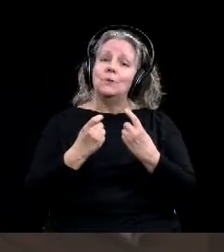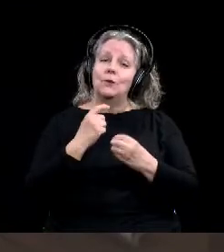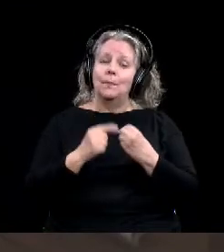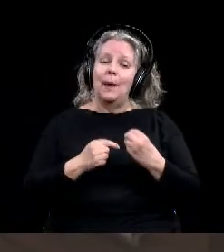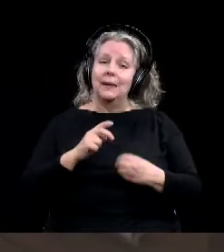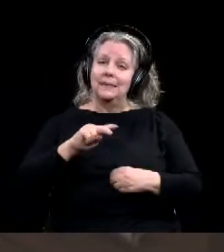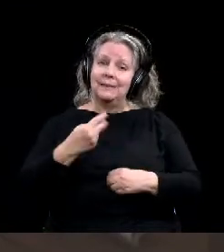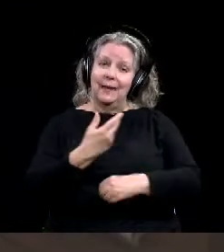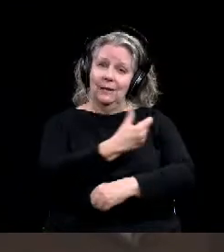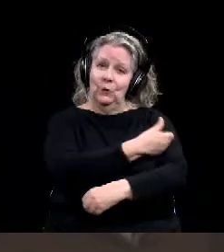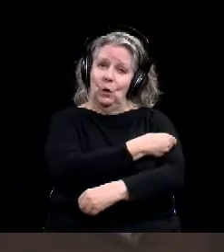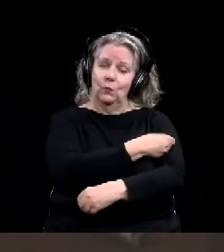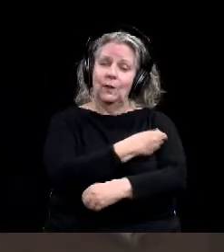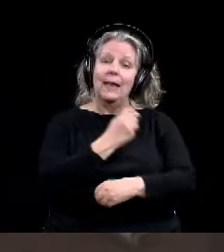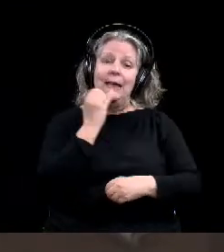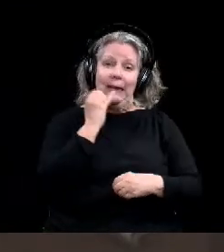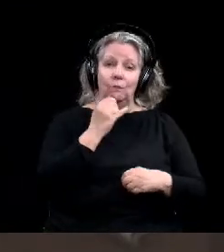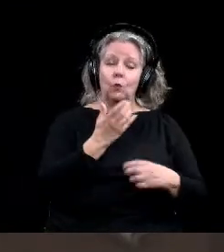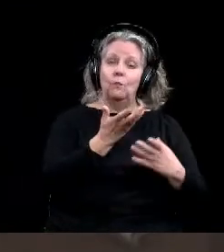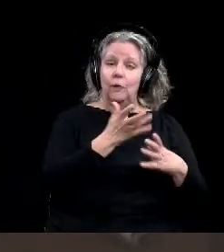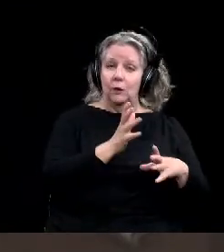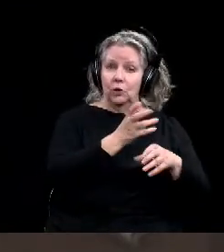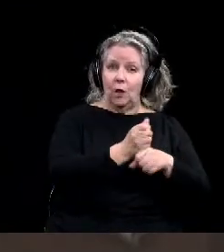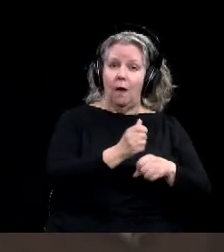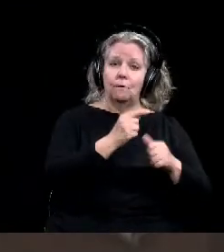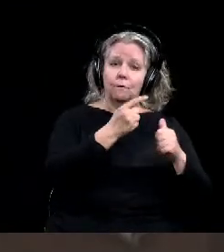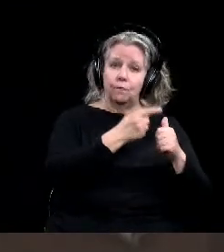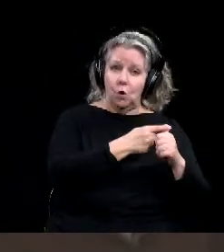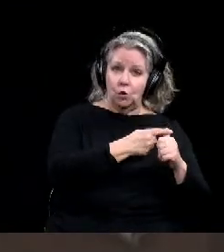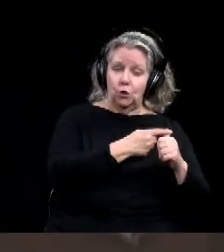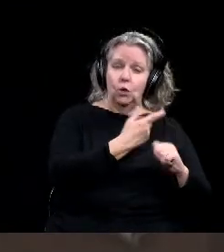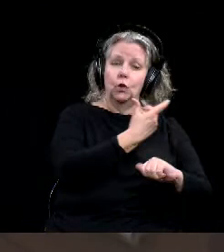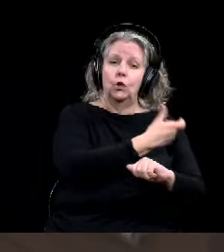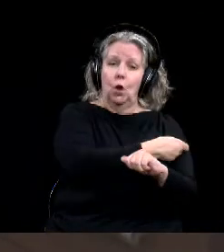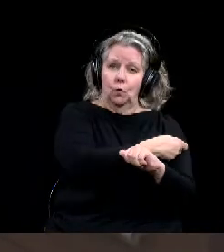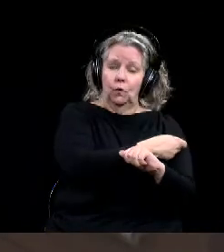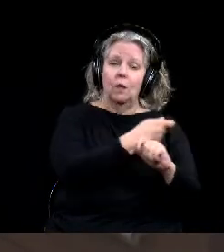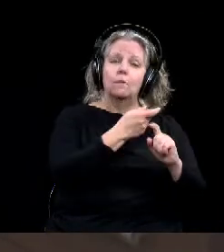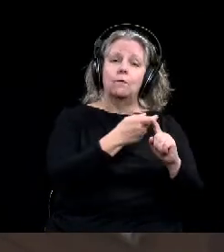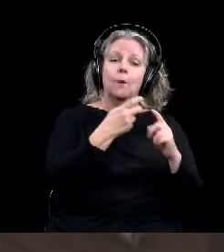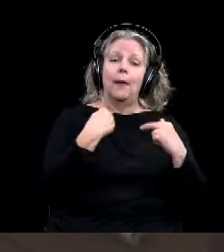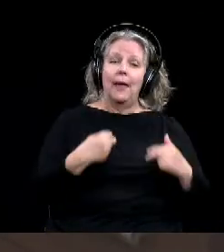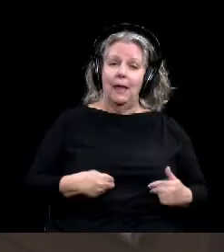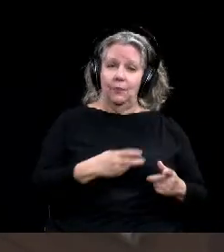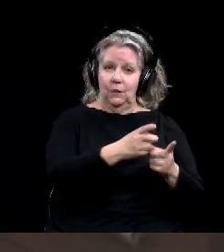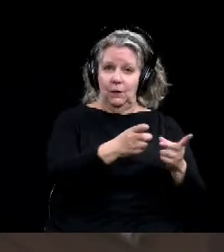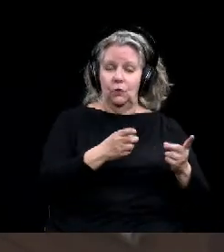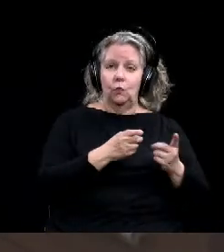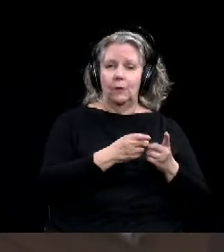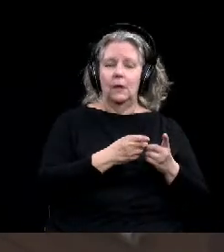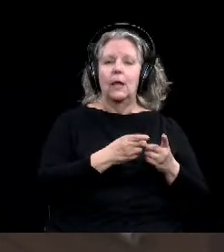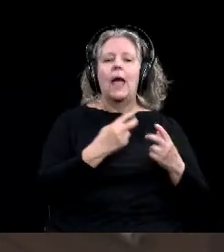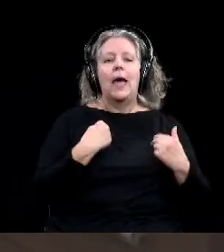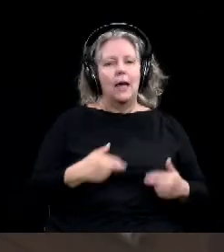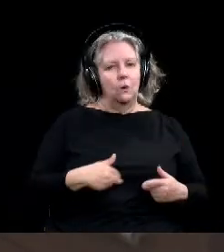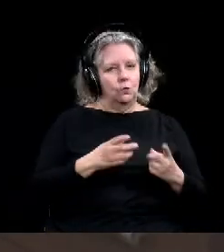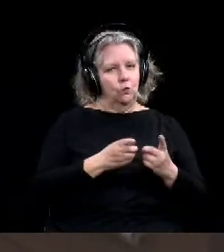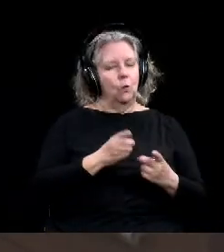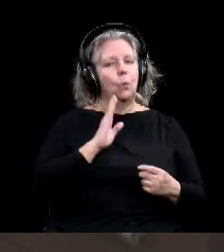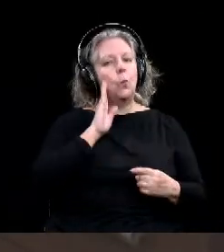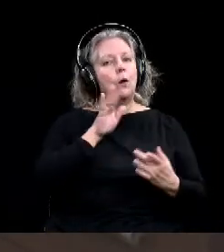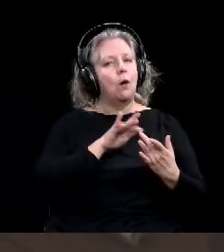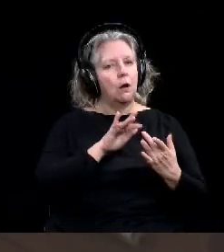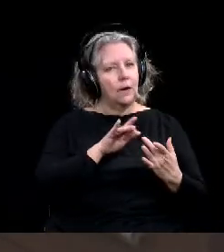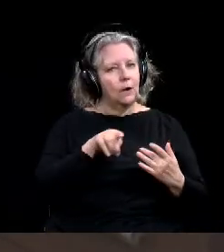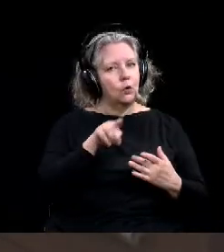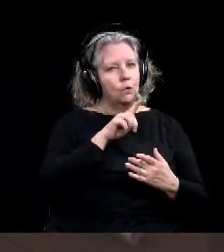you will be contacted by the health district when it is time to get your second dose. You do not need to get back on the wait list for your second